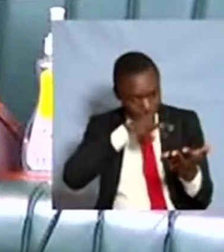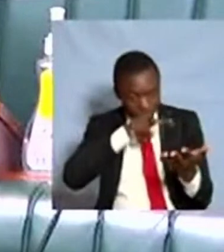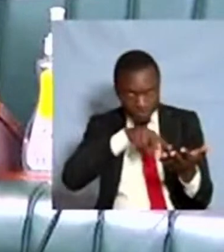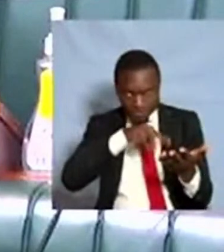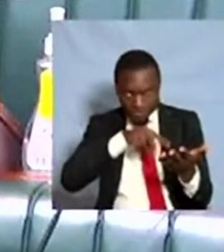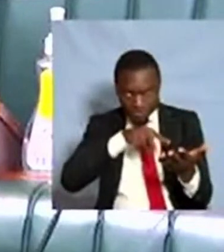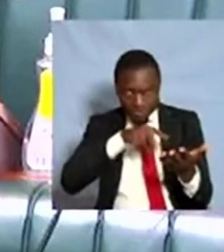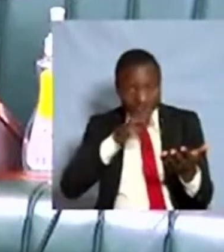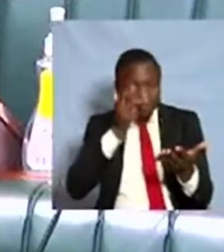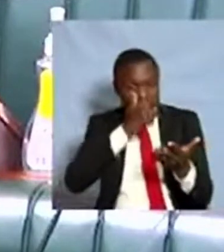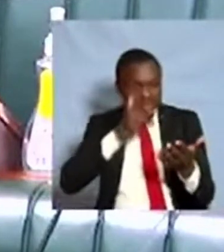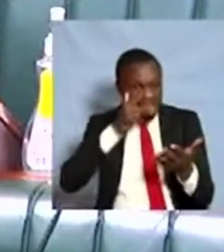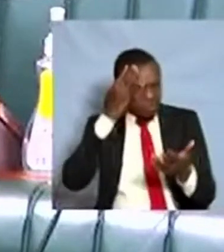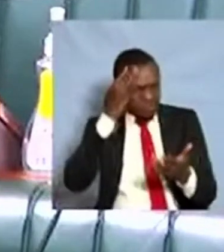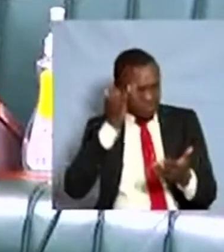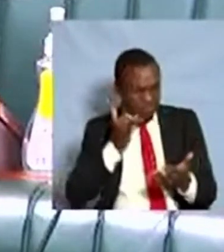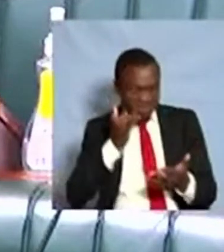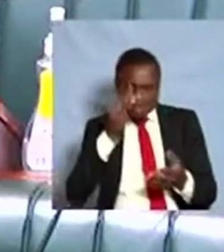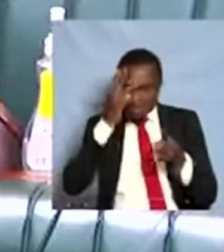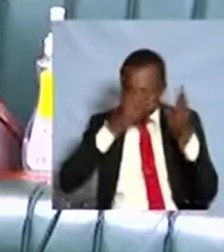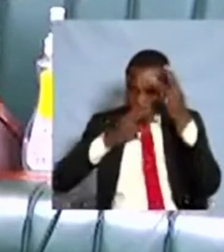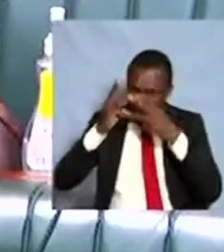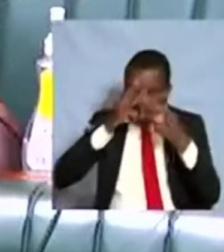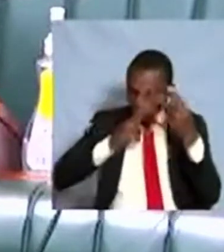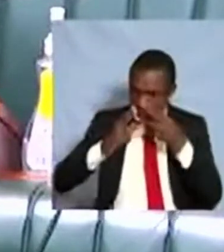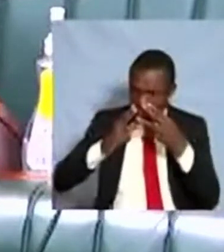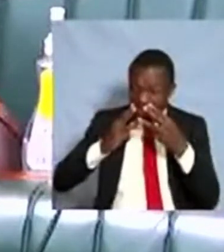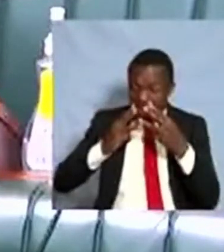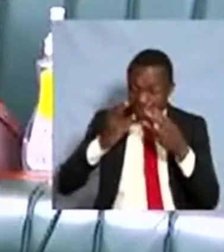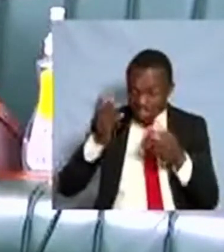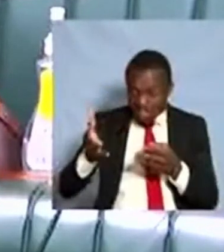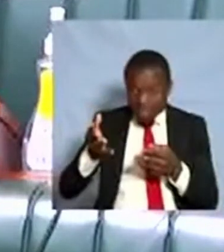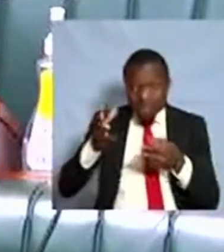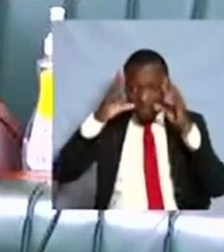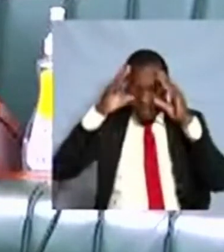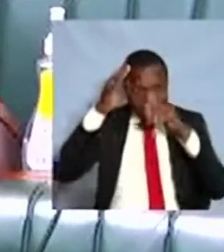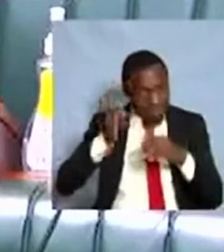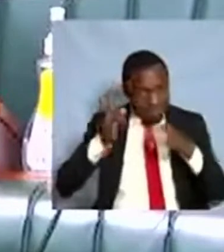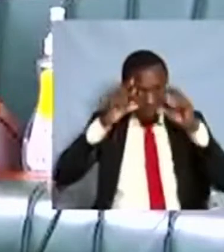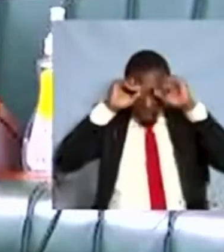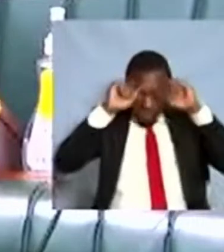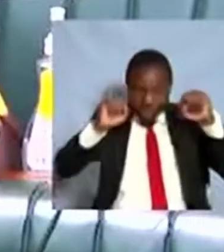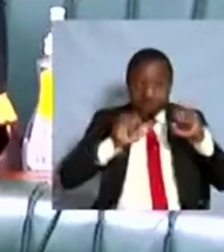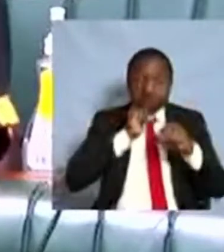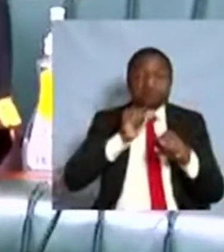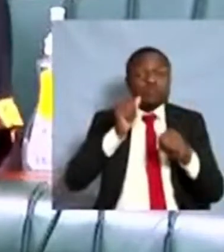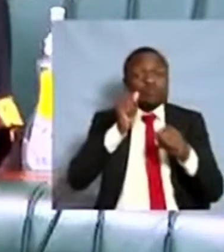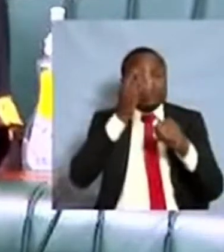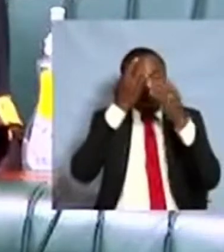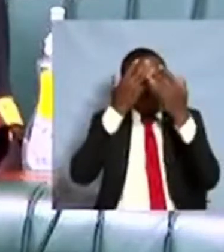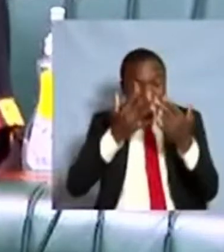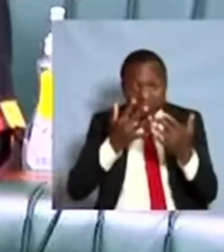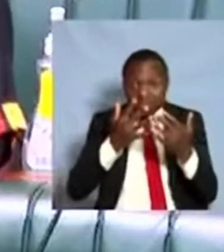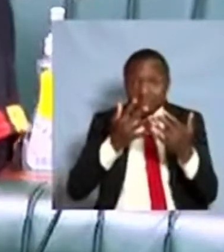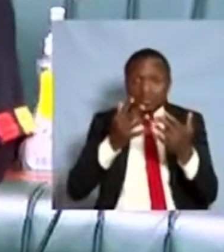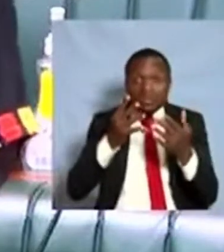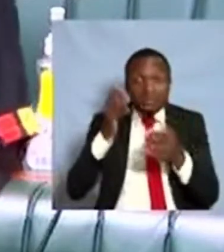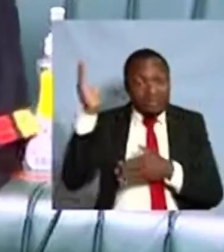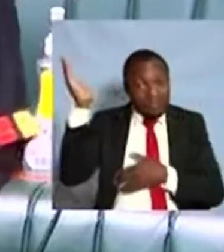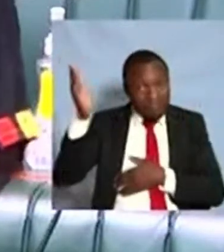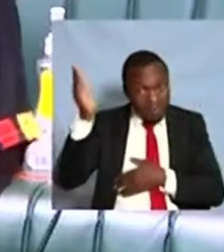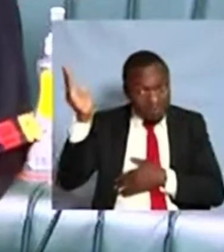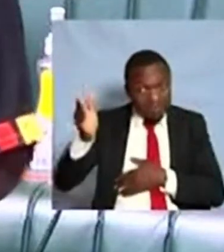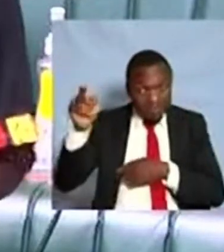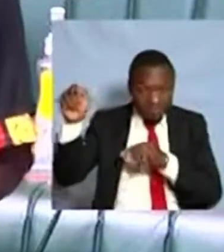so worried. Why? This is the head of state. And I don't expect the head of state to come and address the nation to